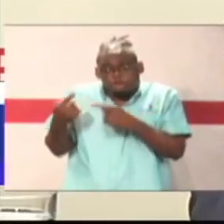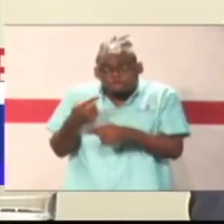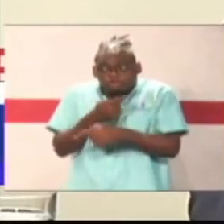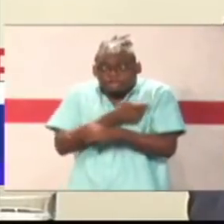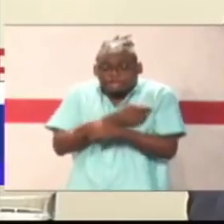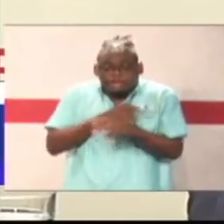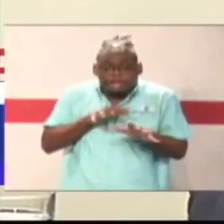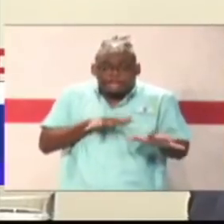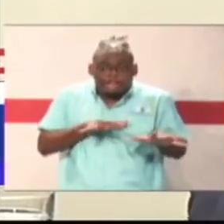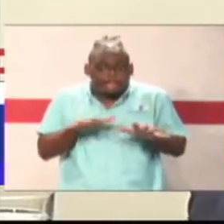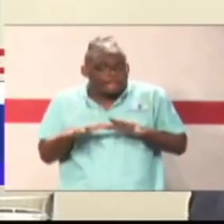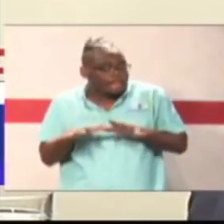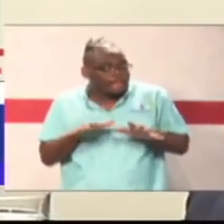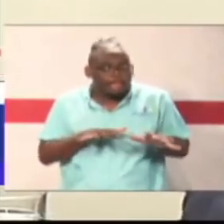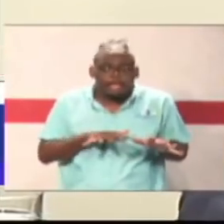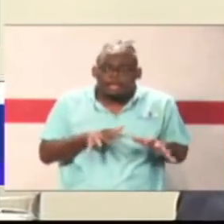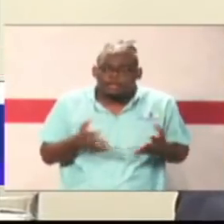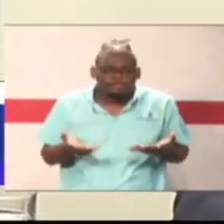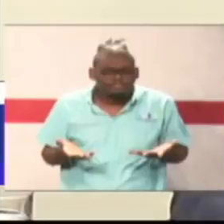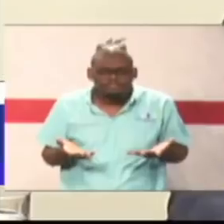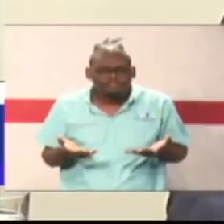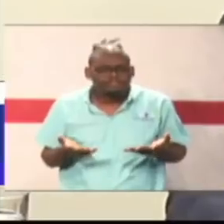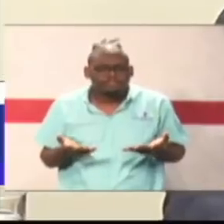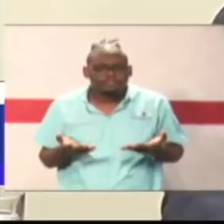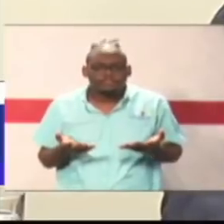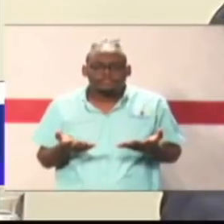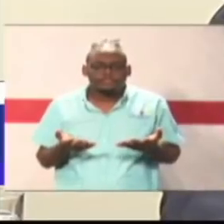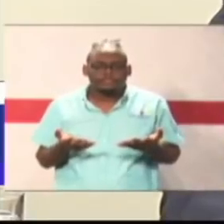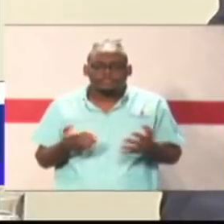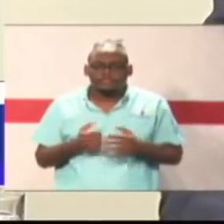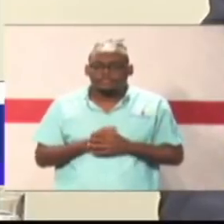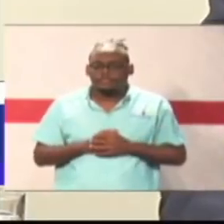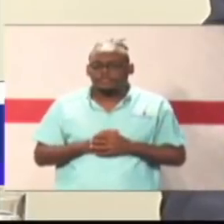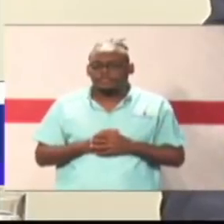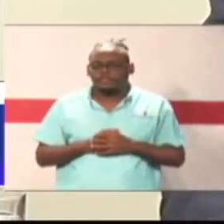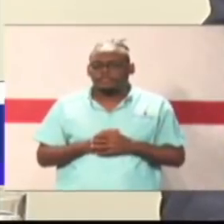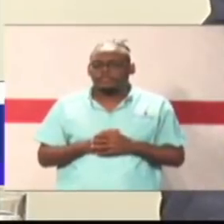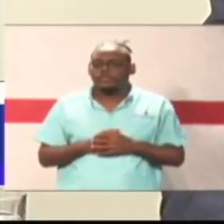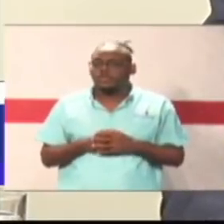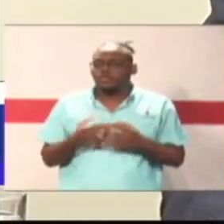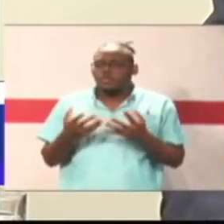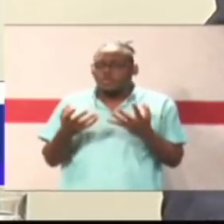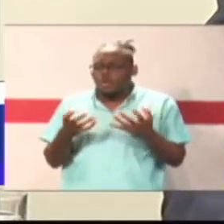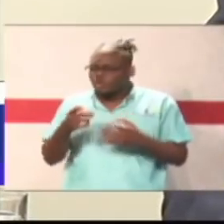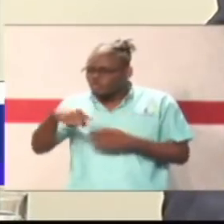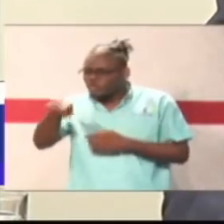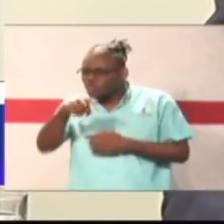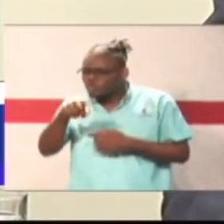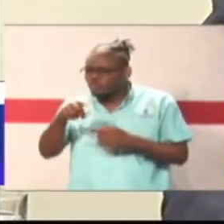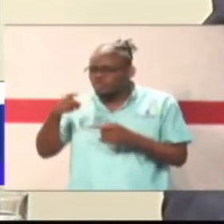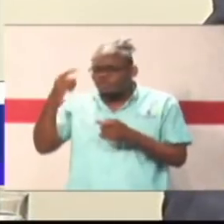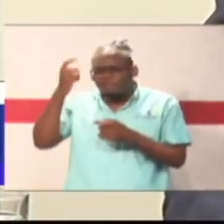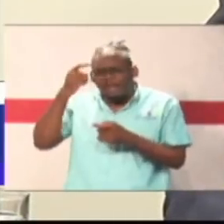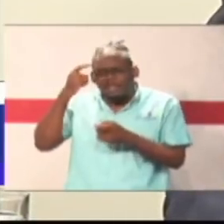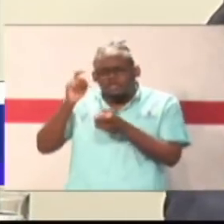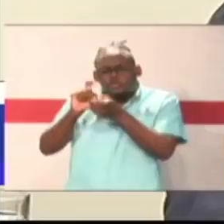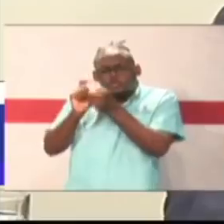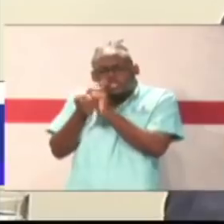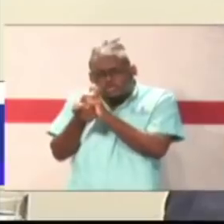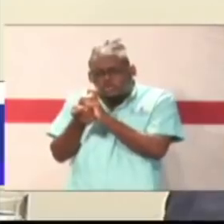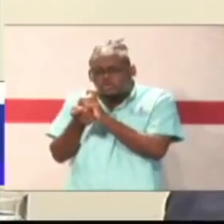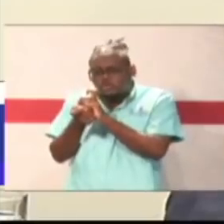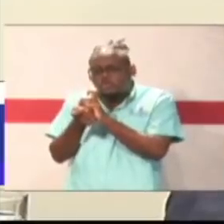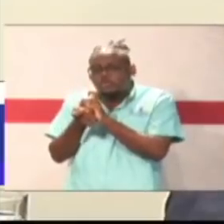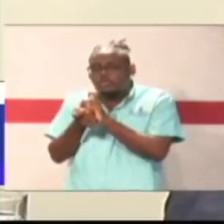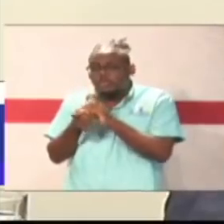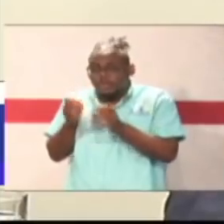that somehow the vaccine is not for them. So we want to correct that perception. And in addition to